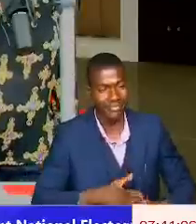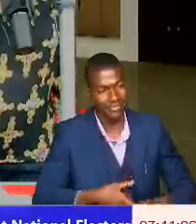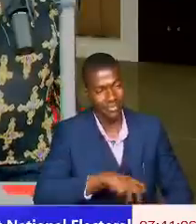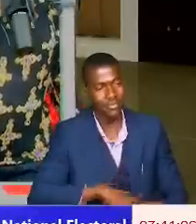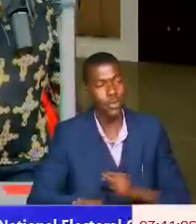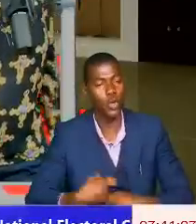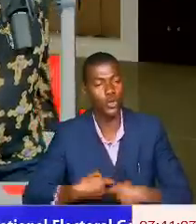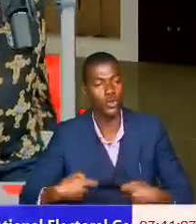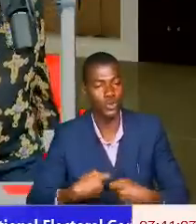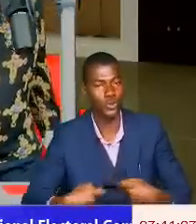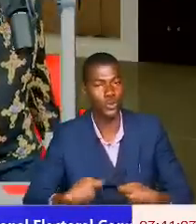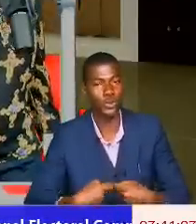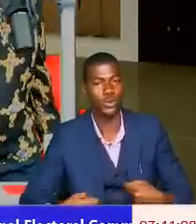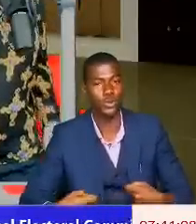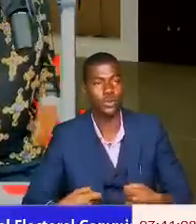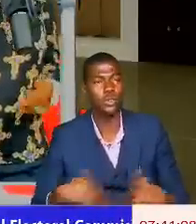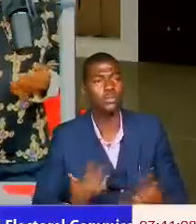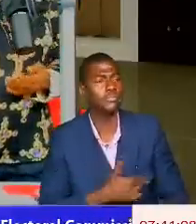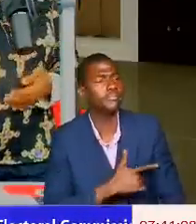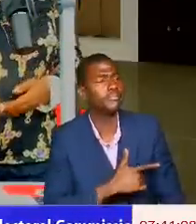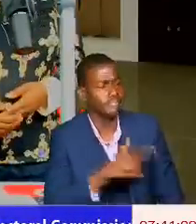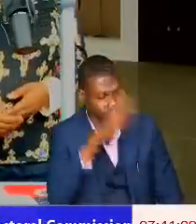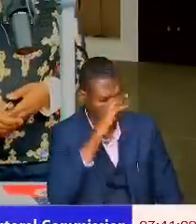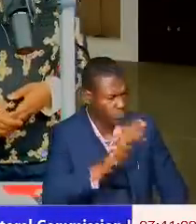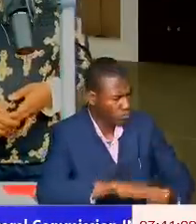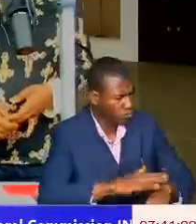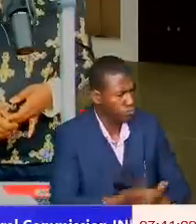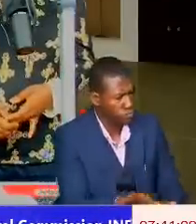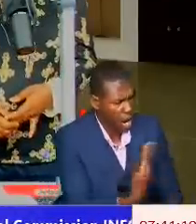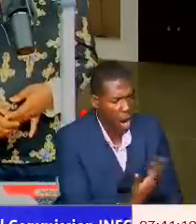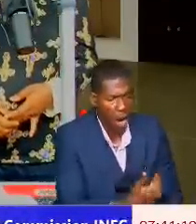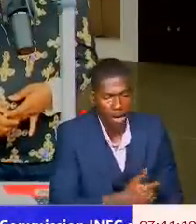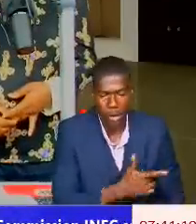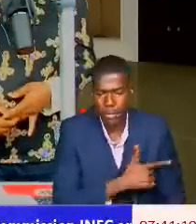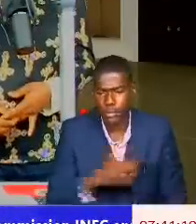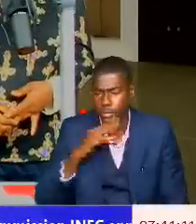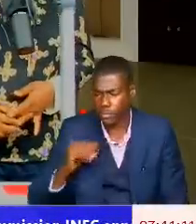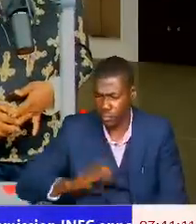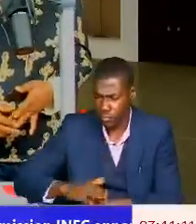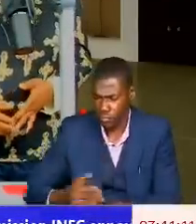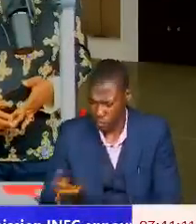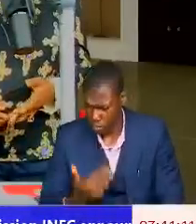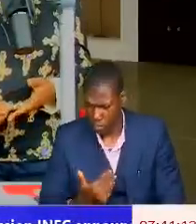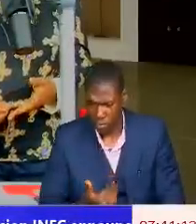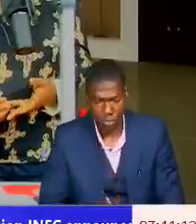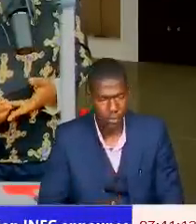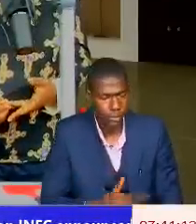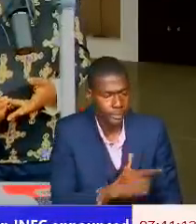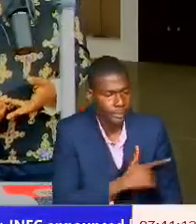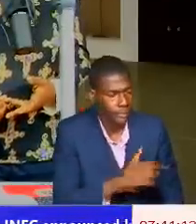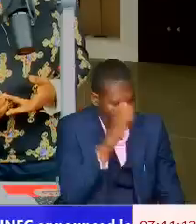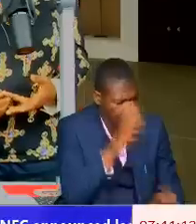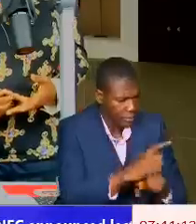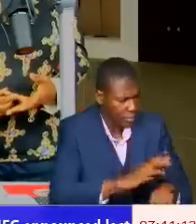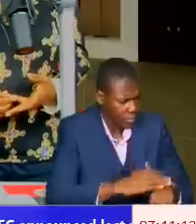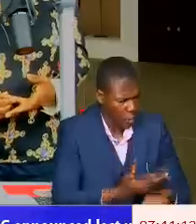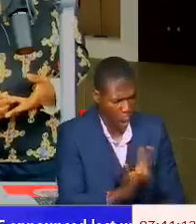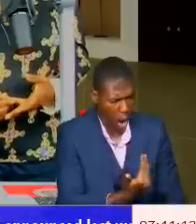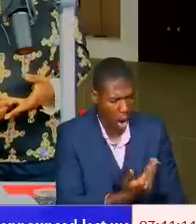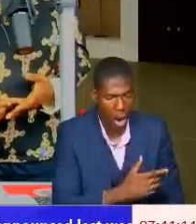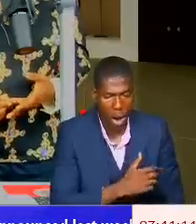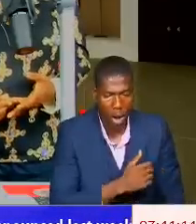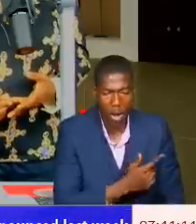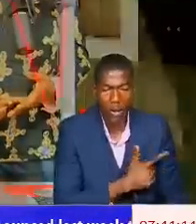man, wake up. Lazy woman, wake up. Lazy brother, wake up. Lazy